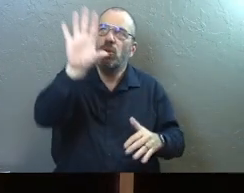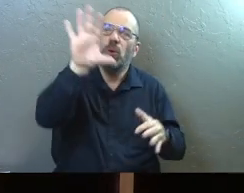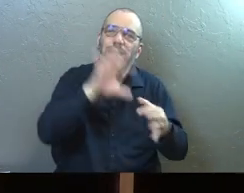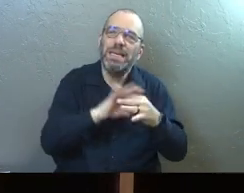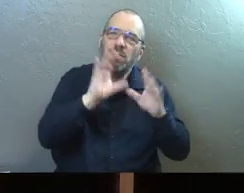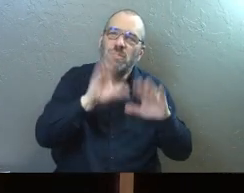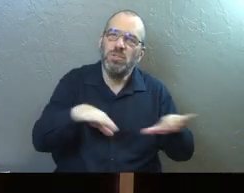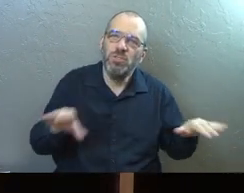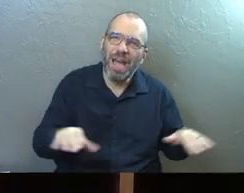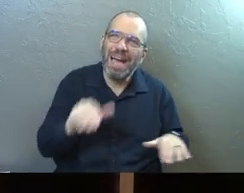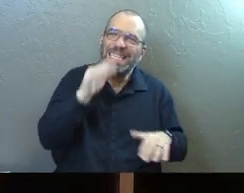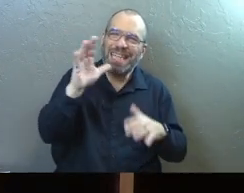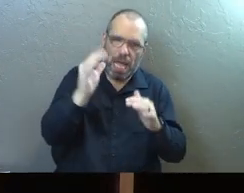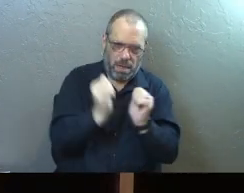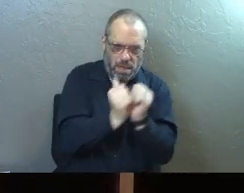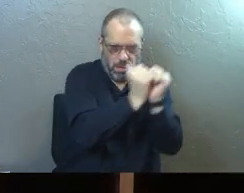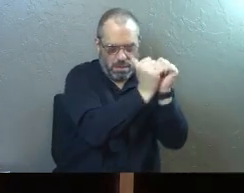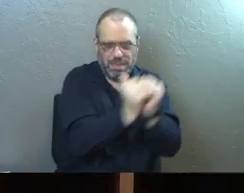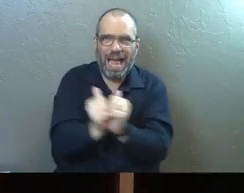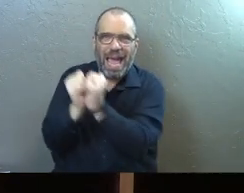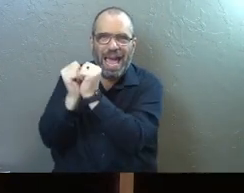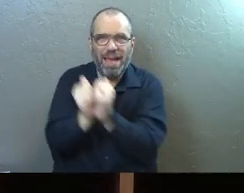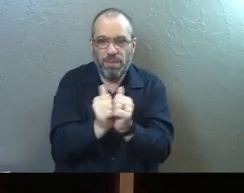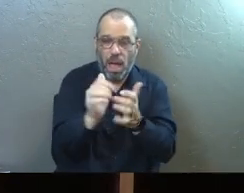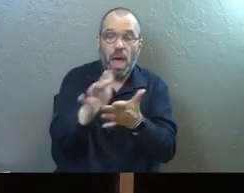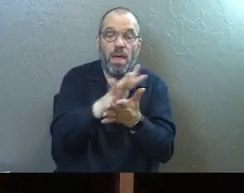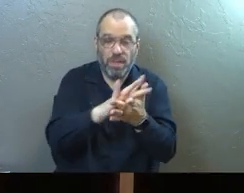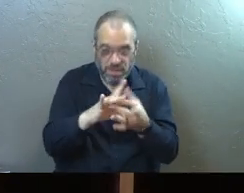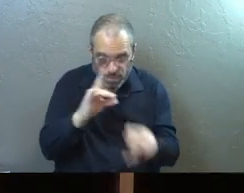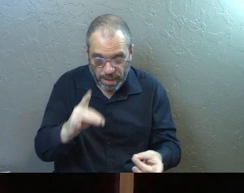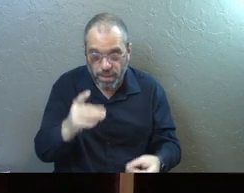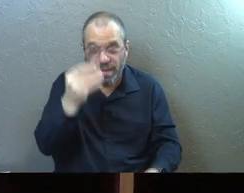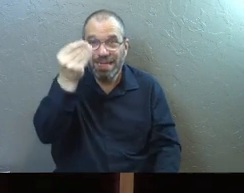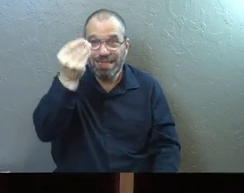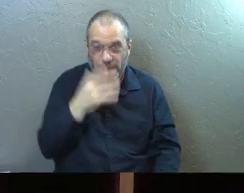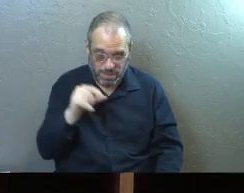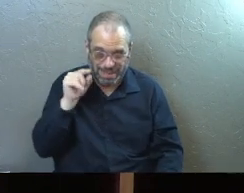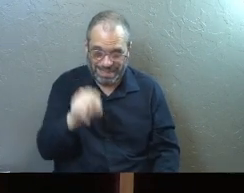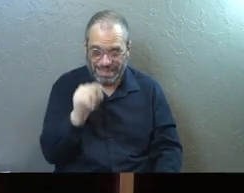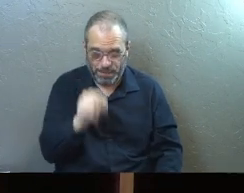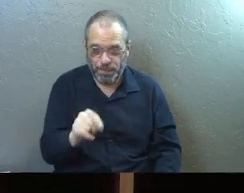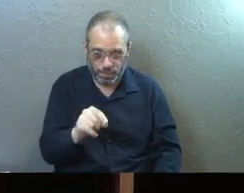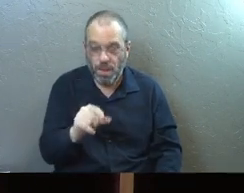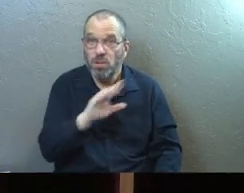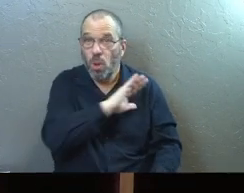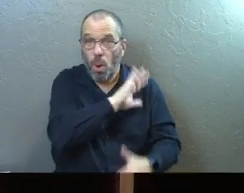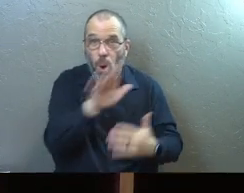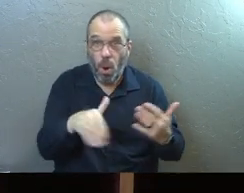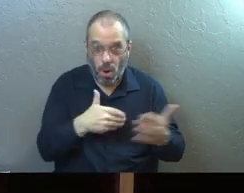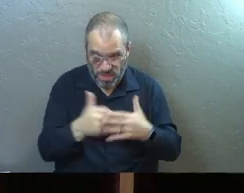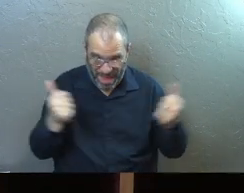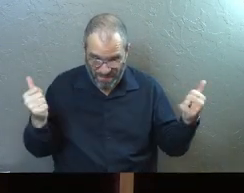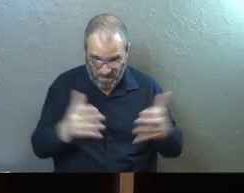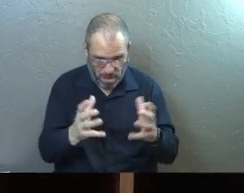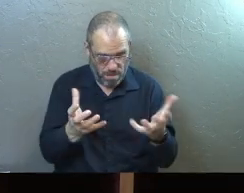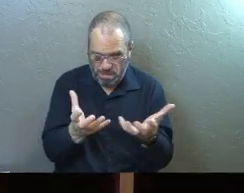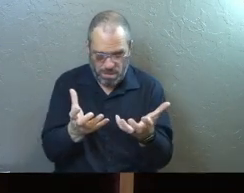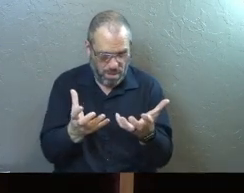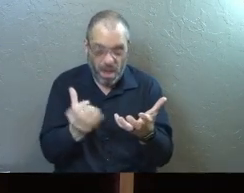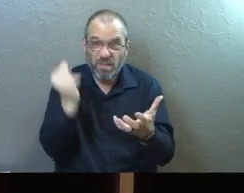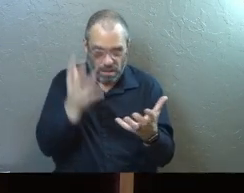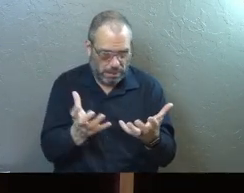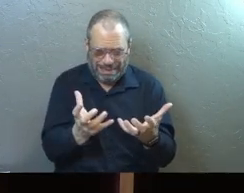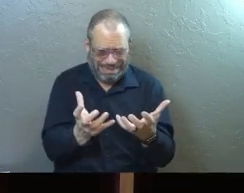child. You're not his slave. The Spirit is the one that tells us that. And so all that fear you've got of